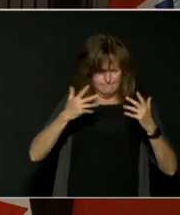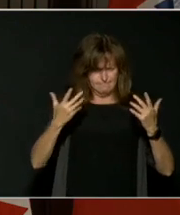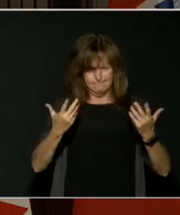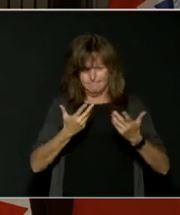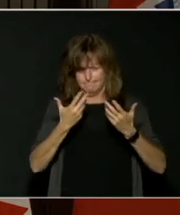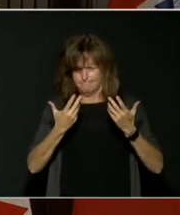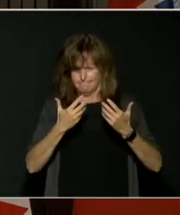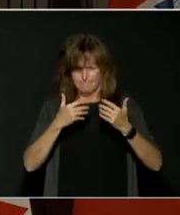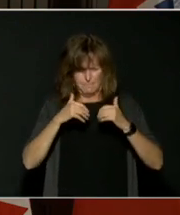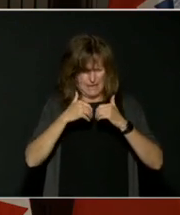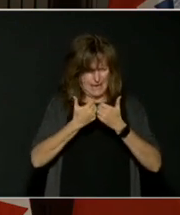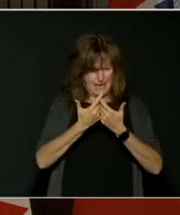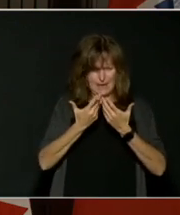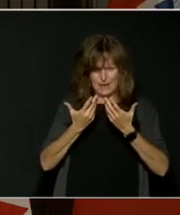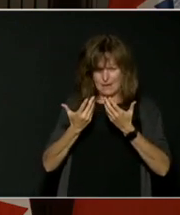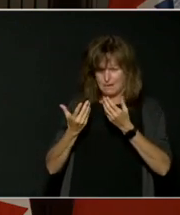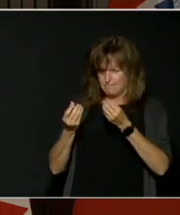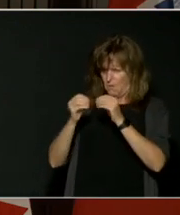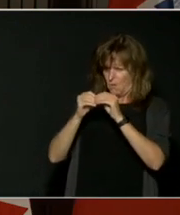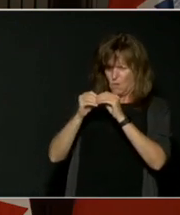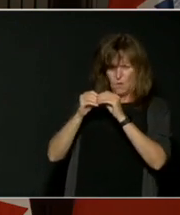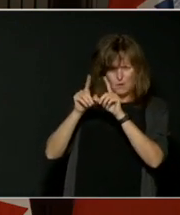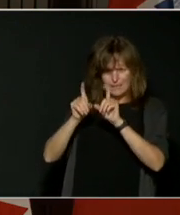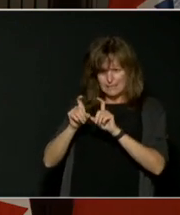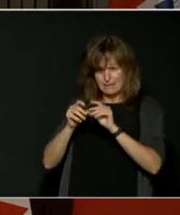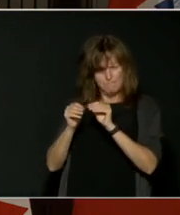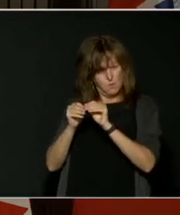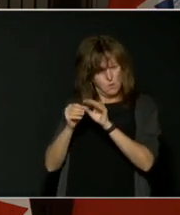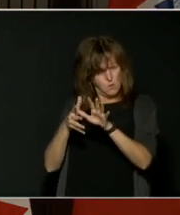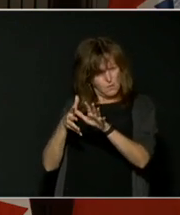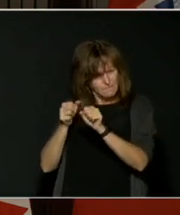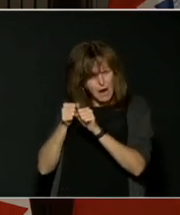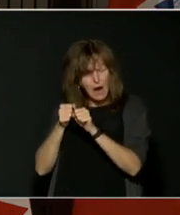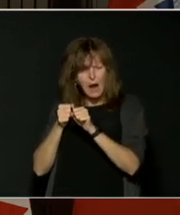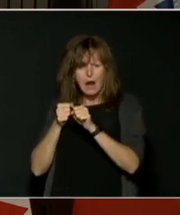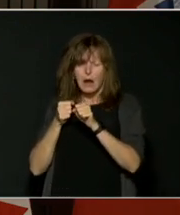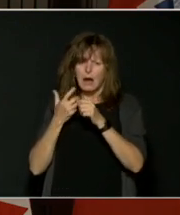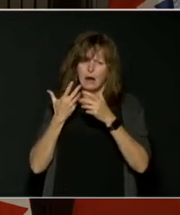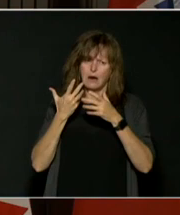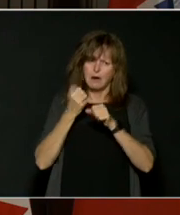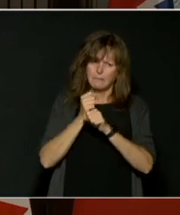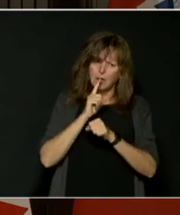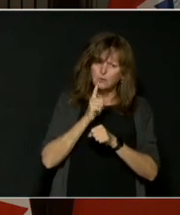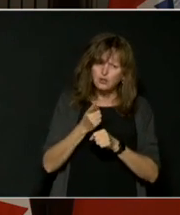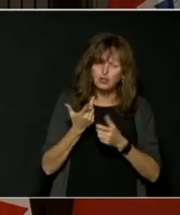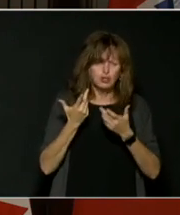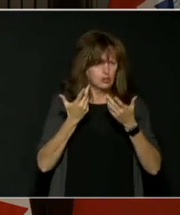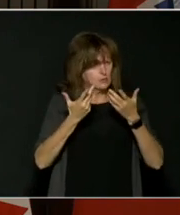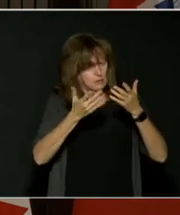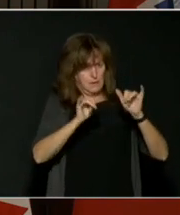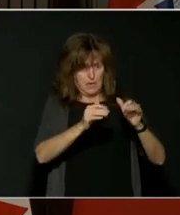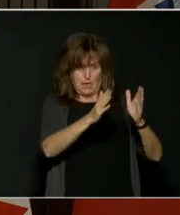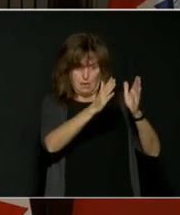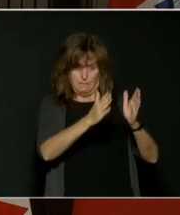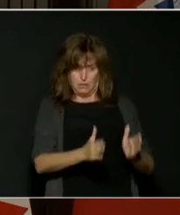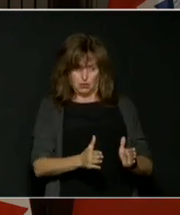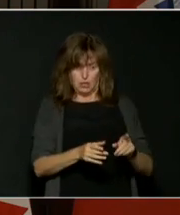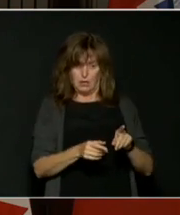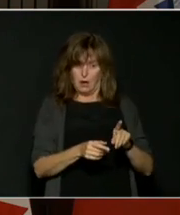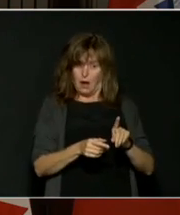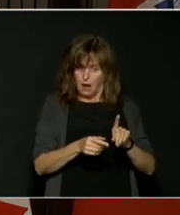testing quickly and rapidly for effective action, both at an individual level and at a population health